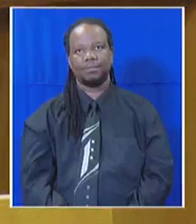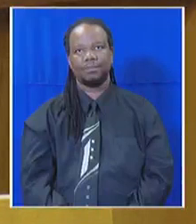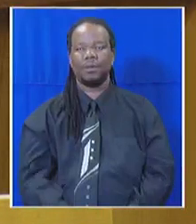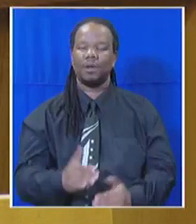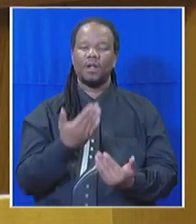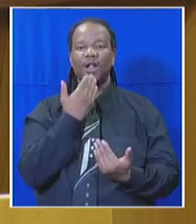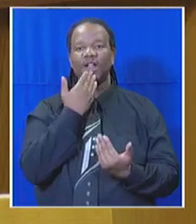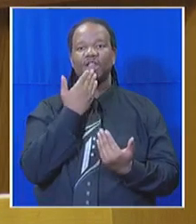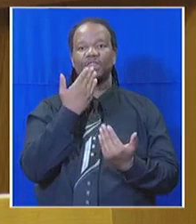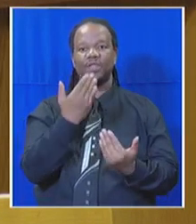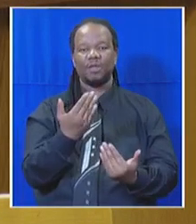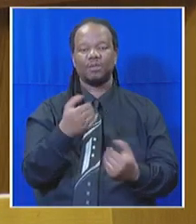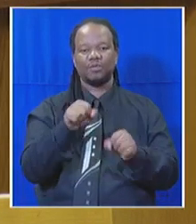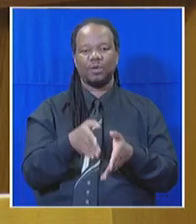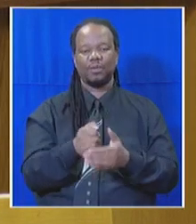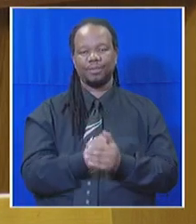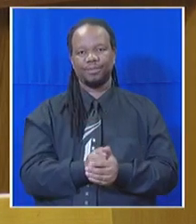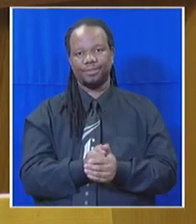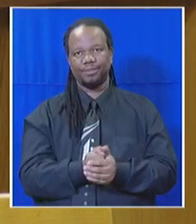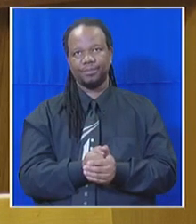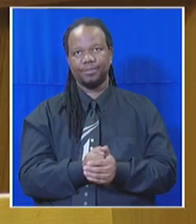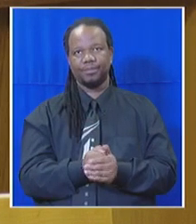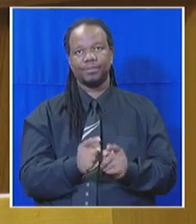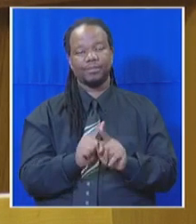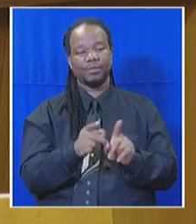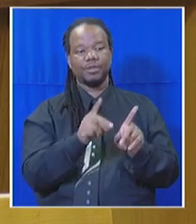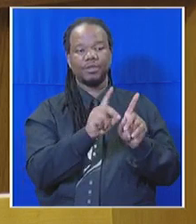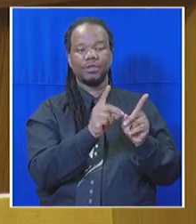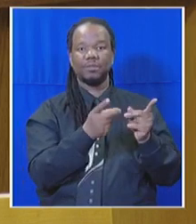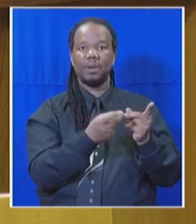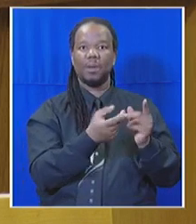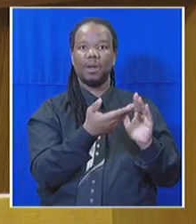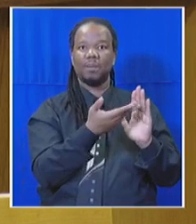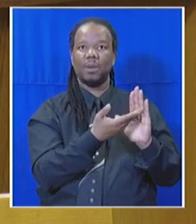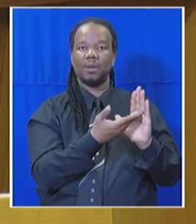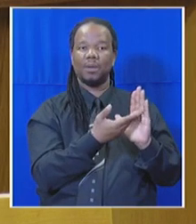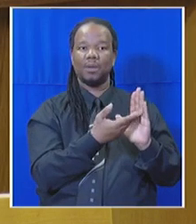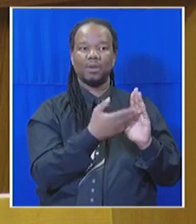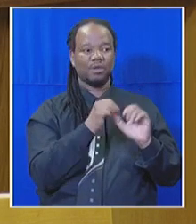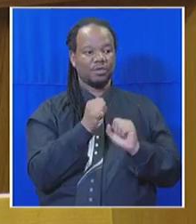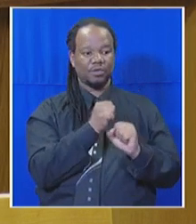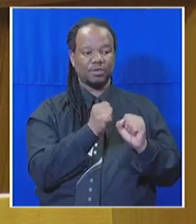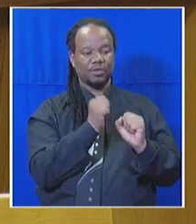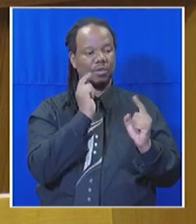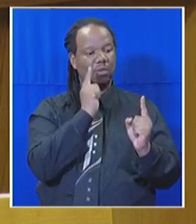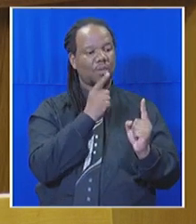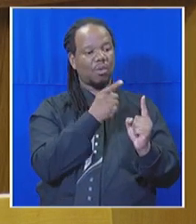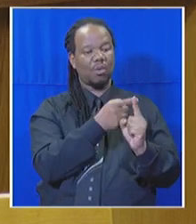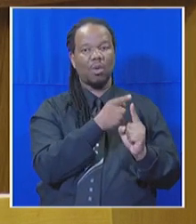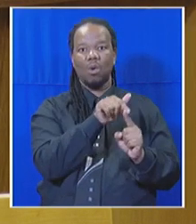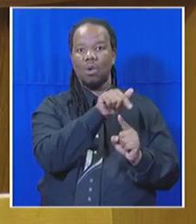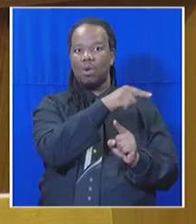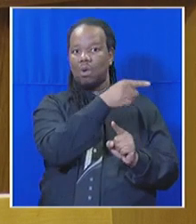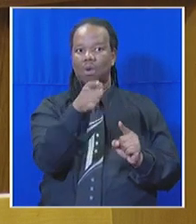Thank you, Honorable House Chair. In terms of the department's first strategic goal, namely that all offenders should